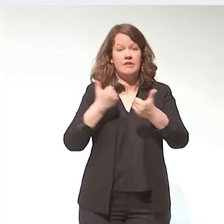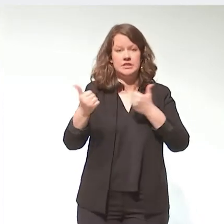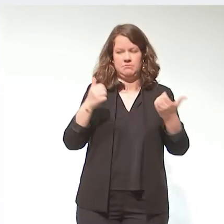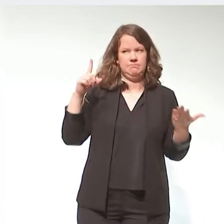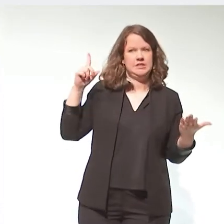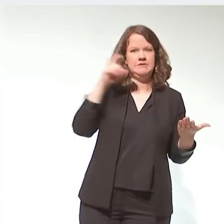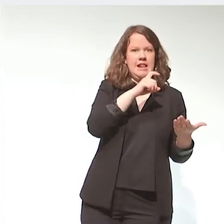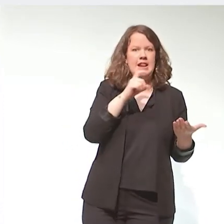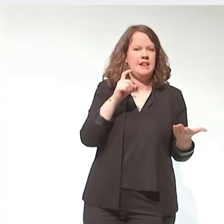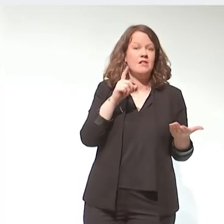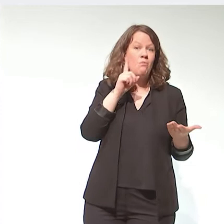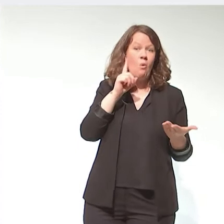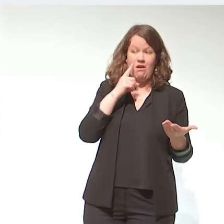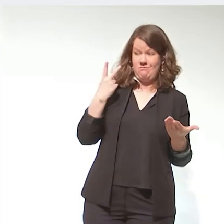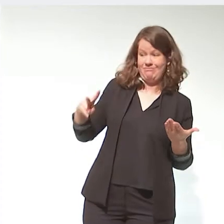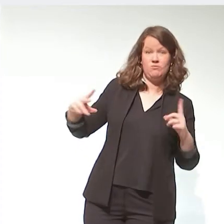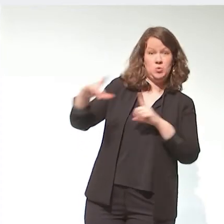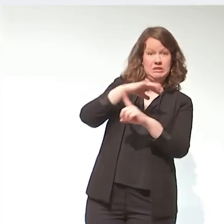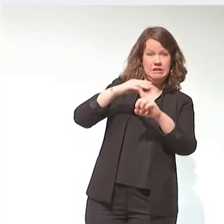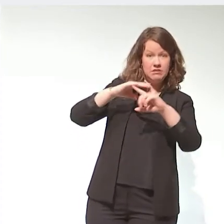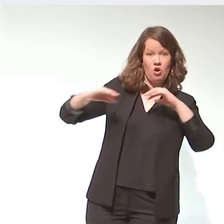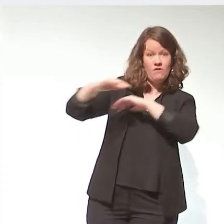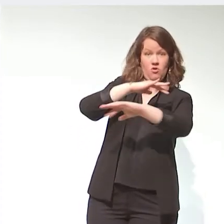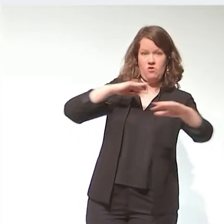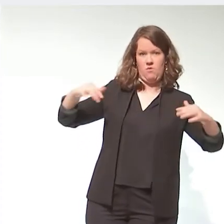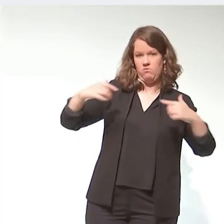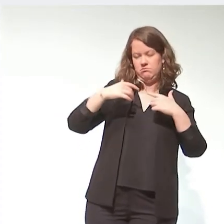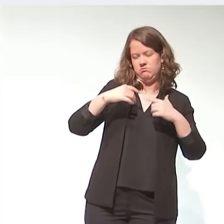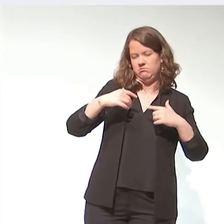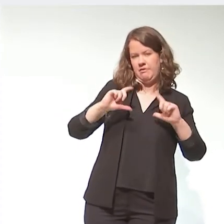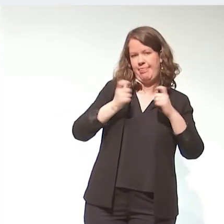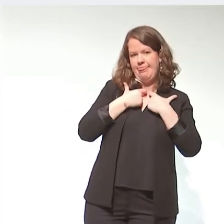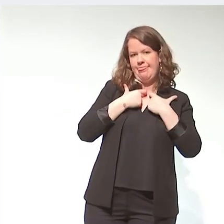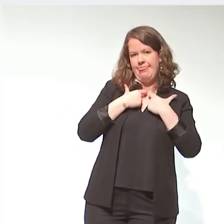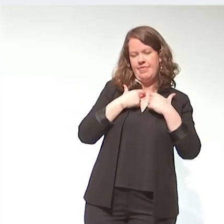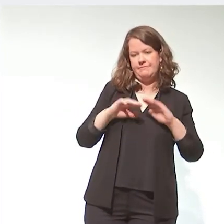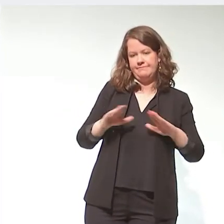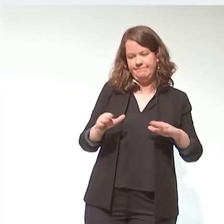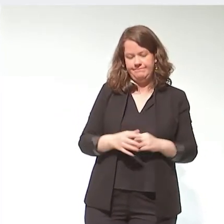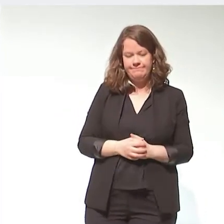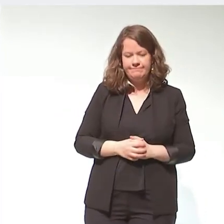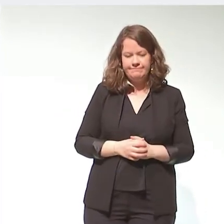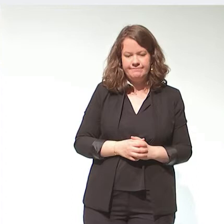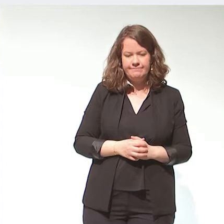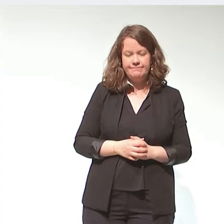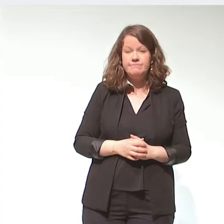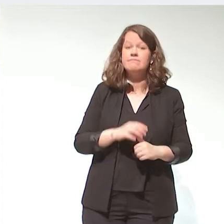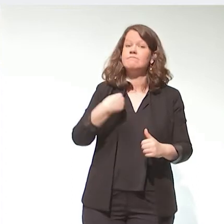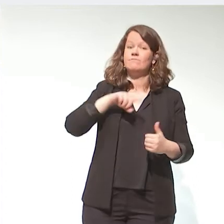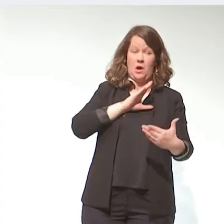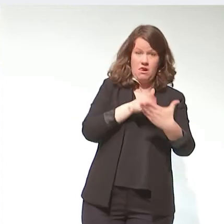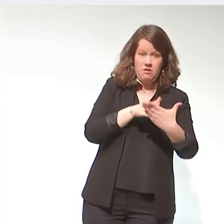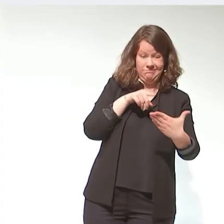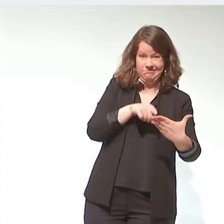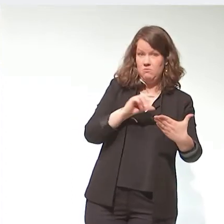done, and we already in the process, and the first barrier that should be eliminated is we